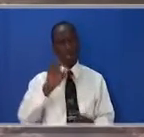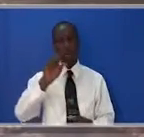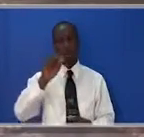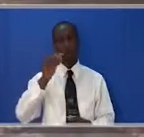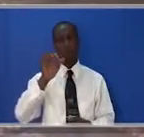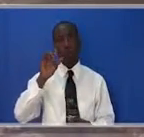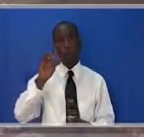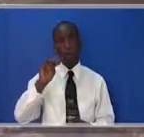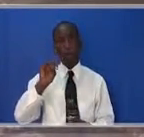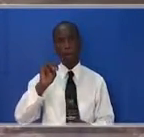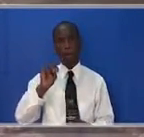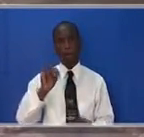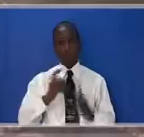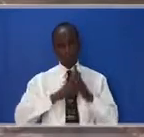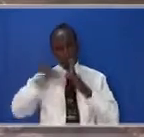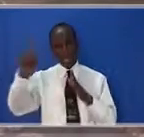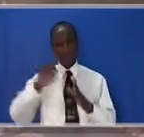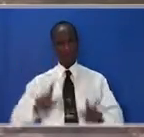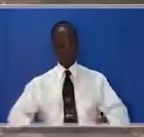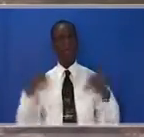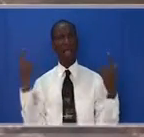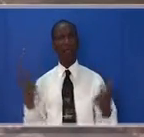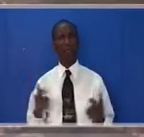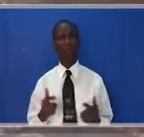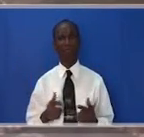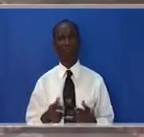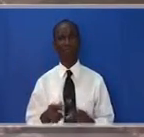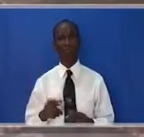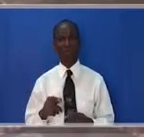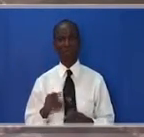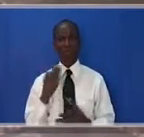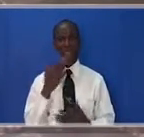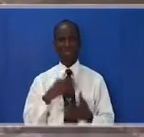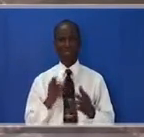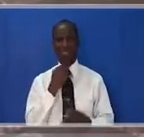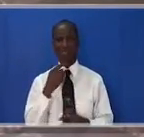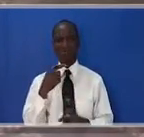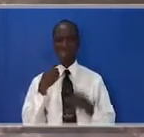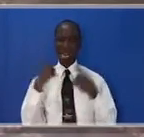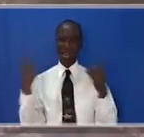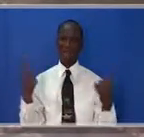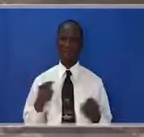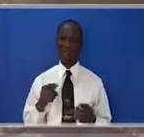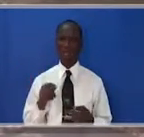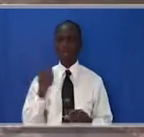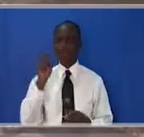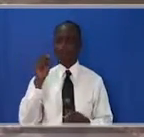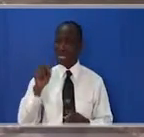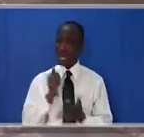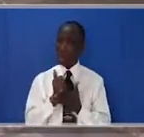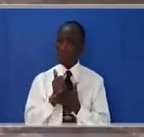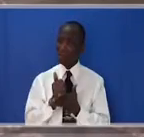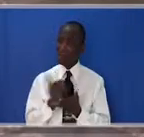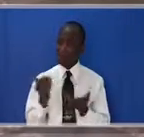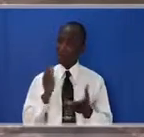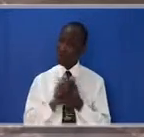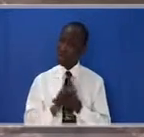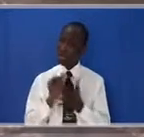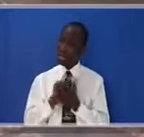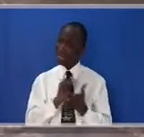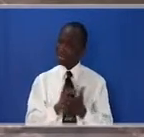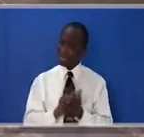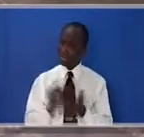you are following one of these so-called emergency pastors, following one of these pastors who believe